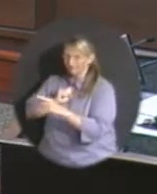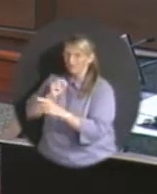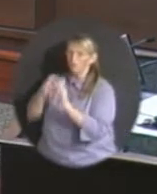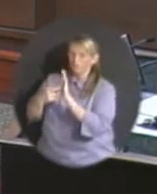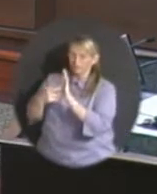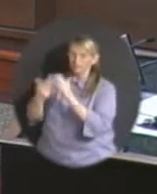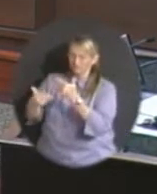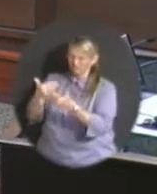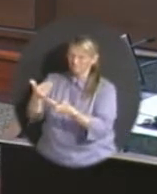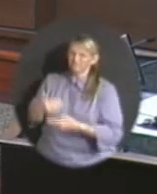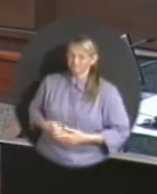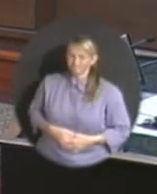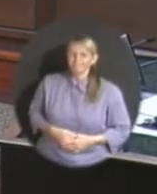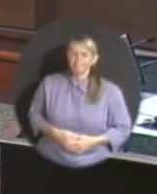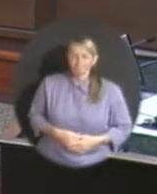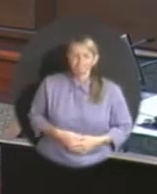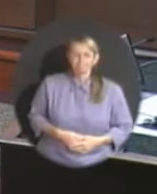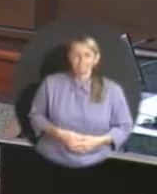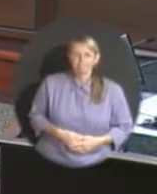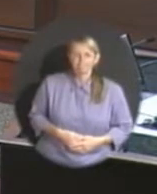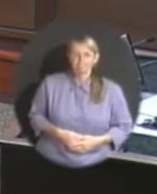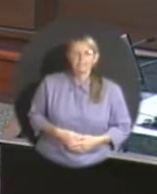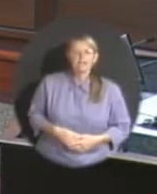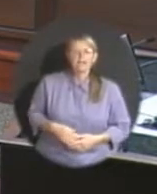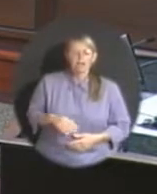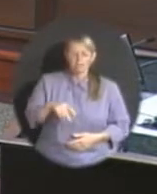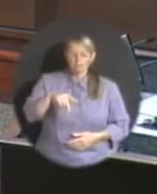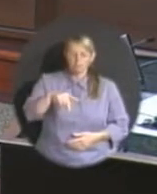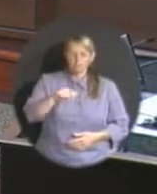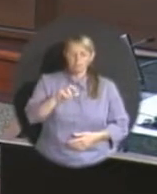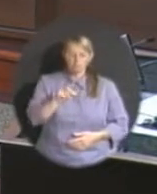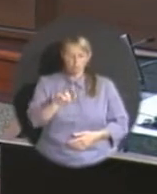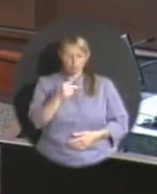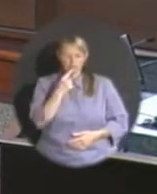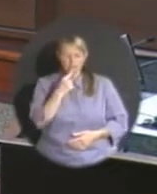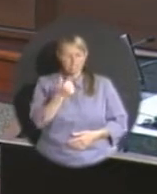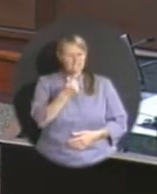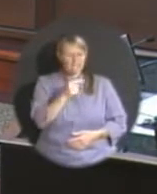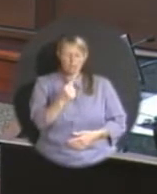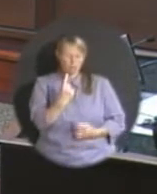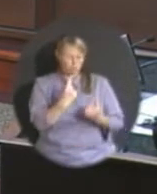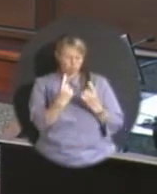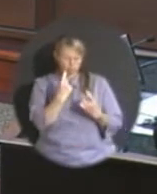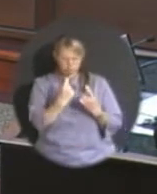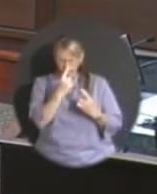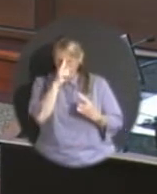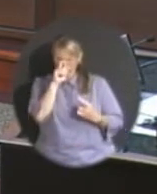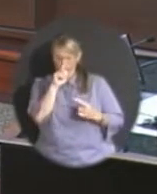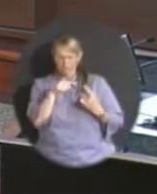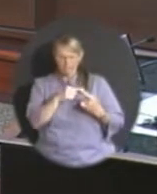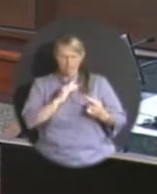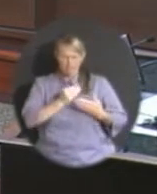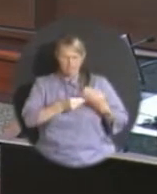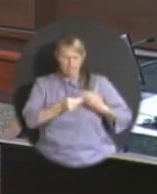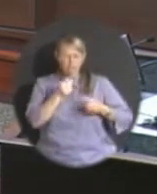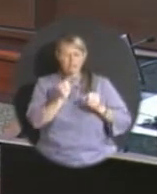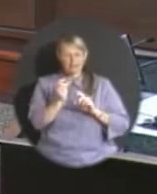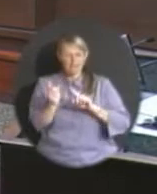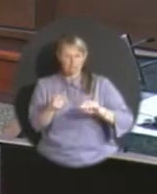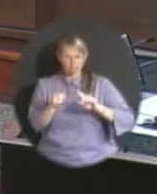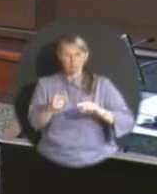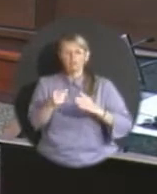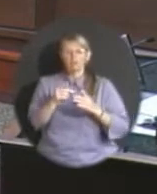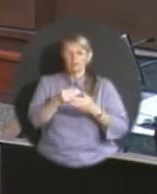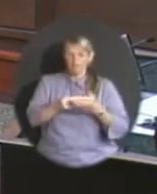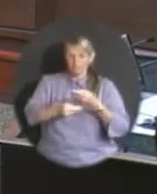you. And anyone who questioned our budget certainly could attend the budget workshop next Thursday, a week from Thursday. 6 o'clock. Which case they'd be able